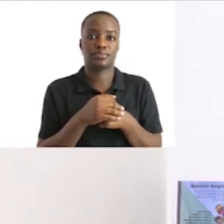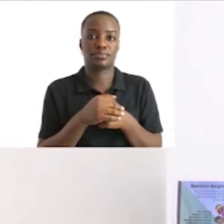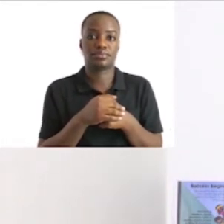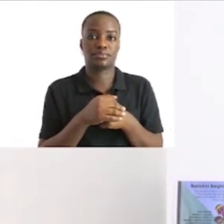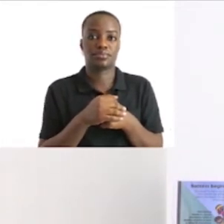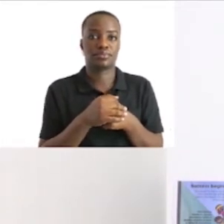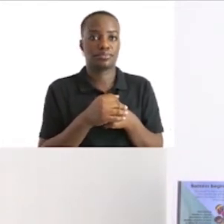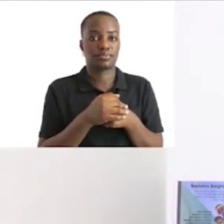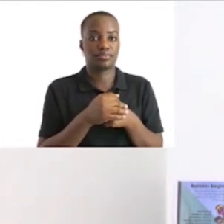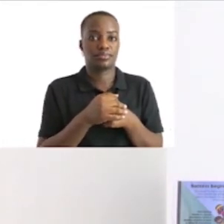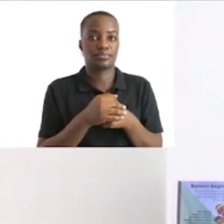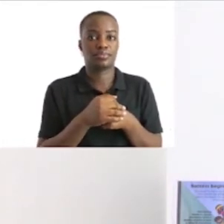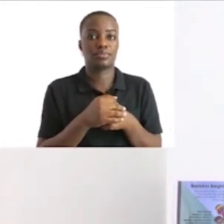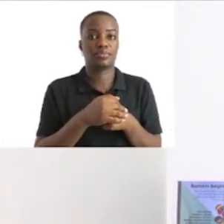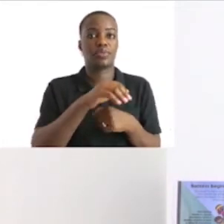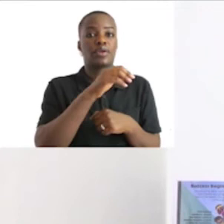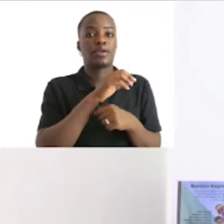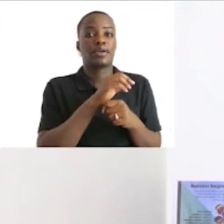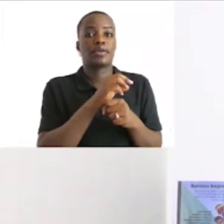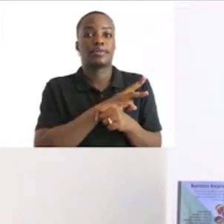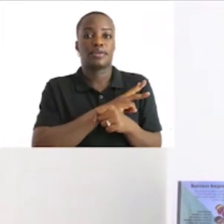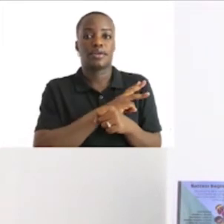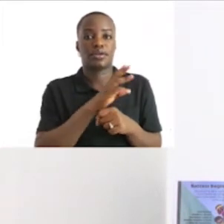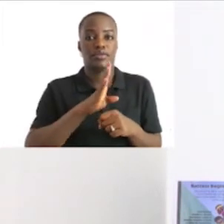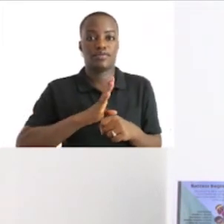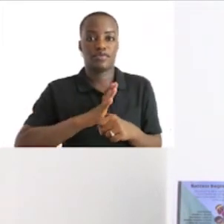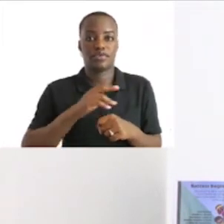And there we have it. We have